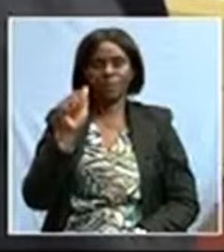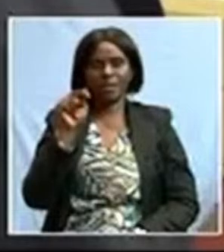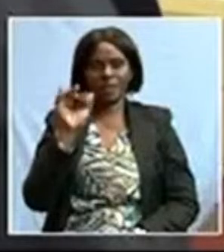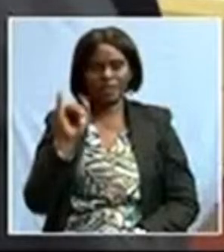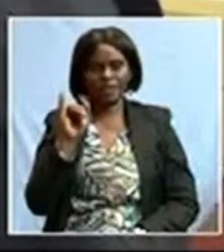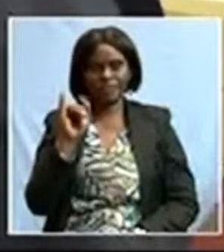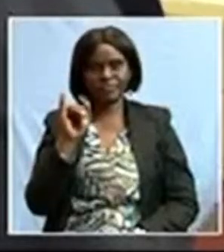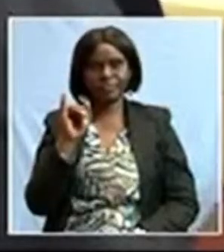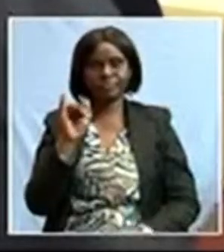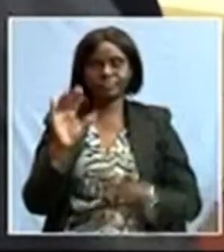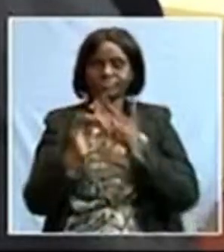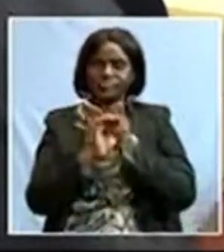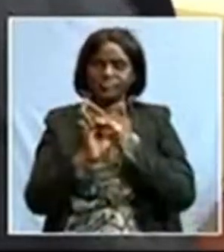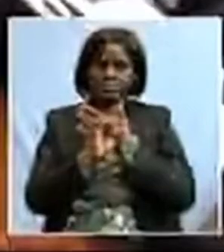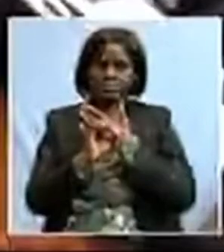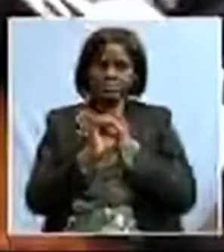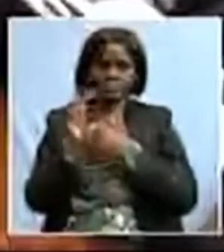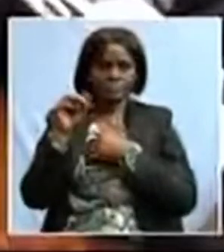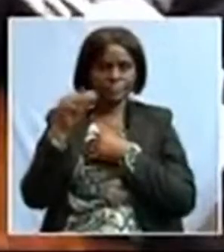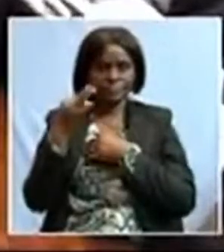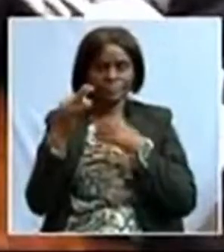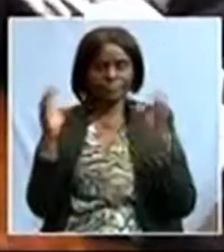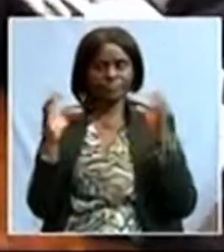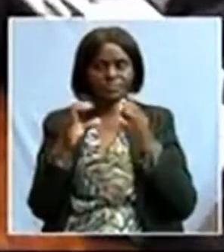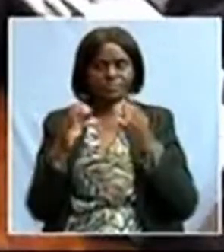for Mufulira Municipal Council.